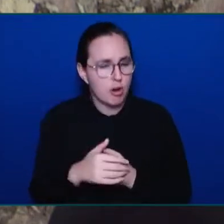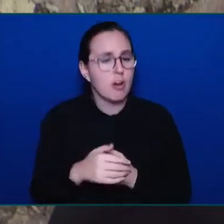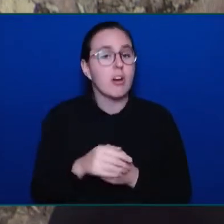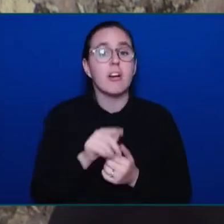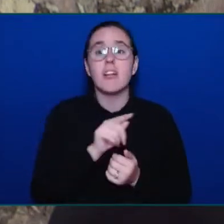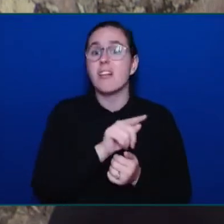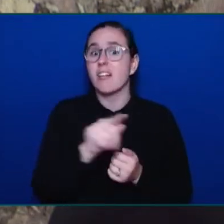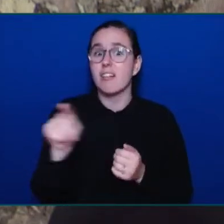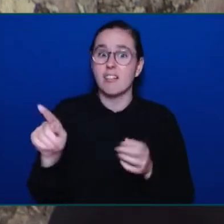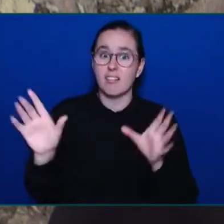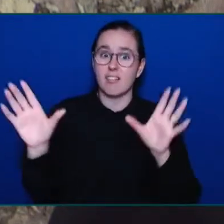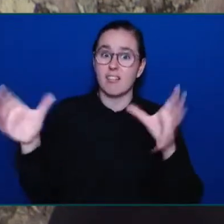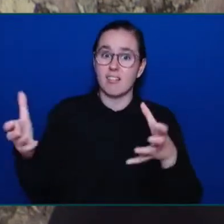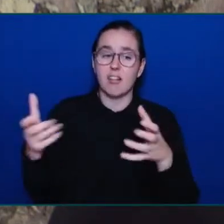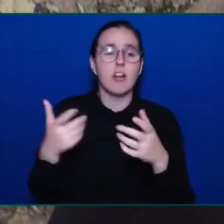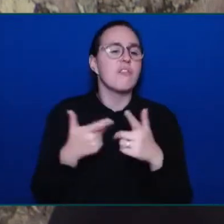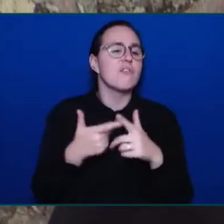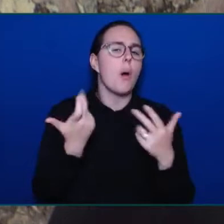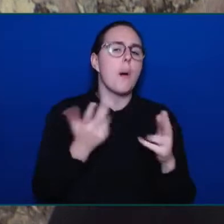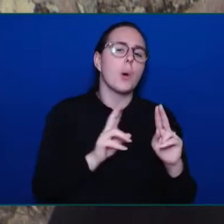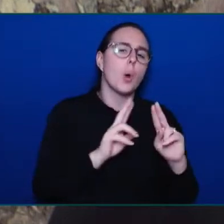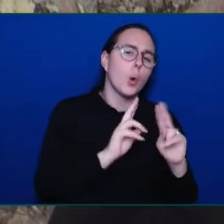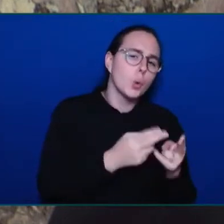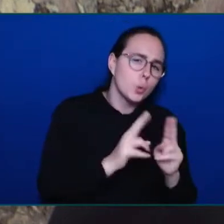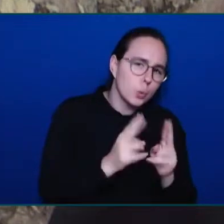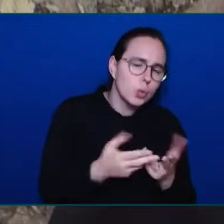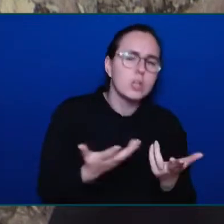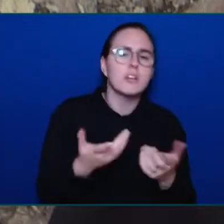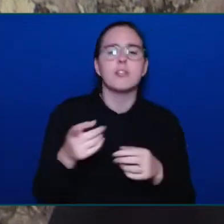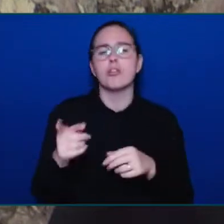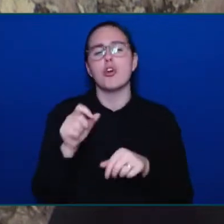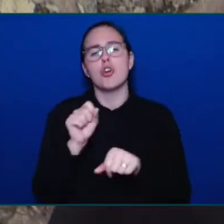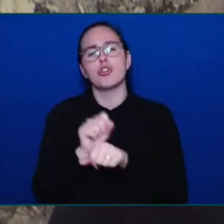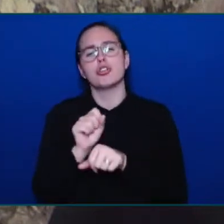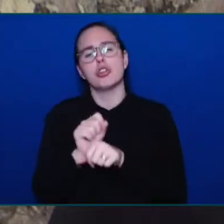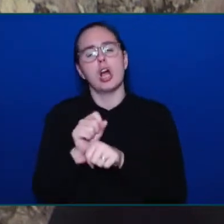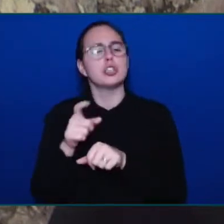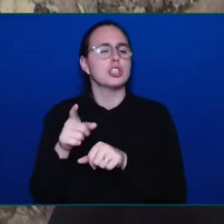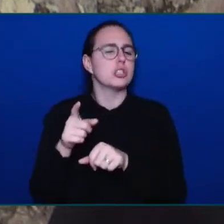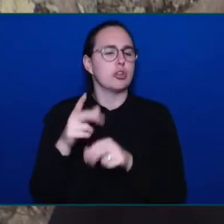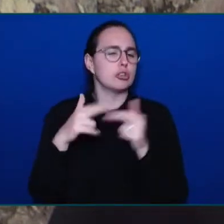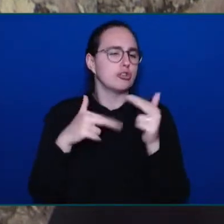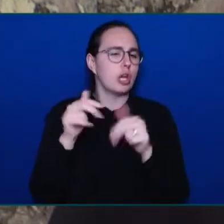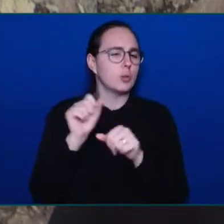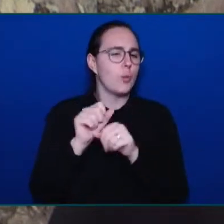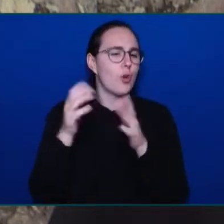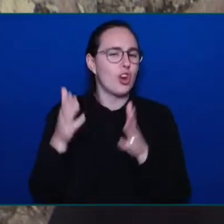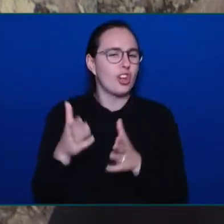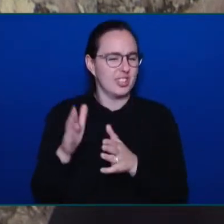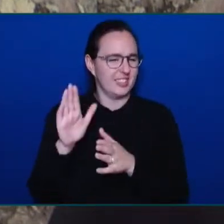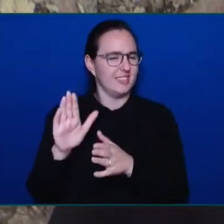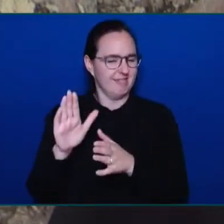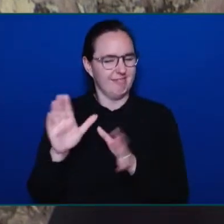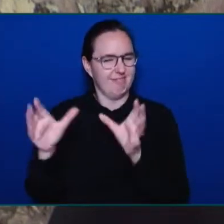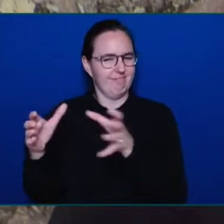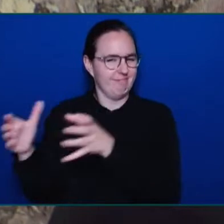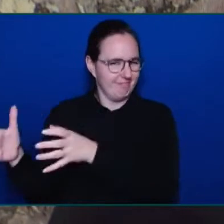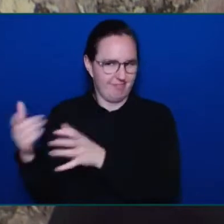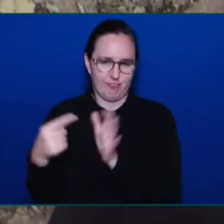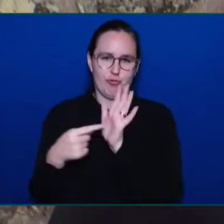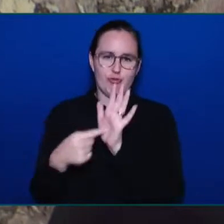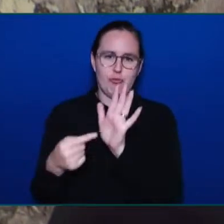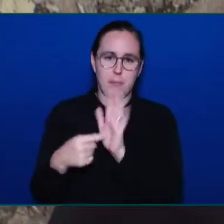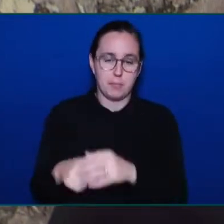and Allied Crafts, Dan Zezik, District Council 38, Richard Mengeldorf, Sheet Metal